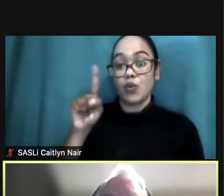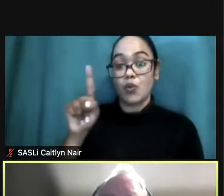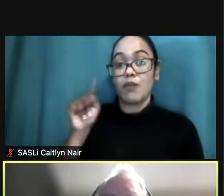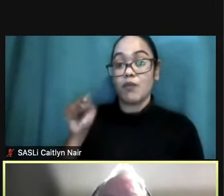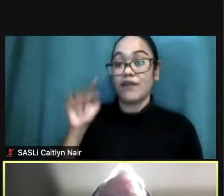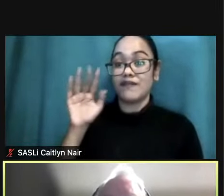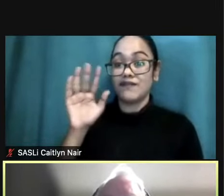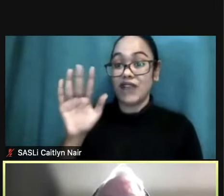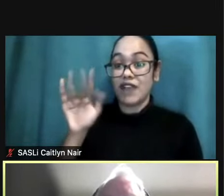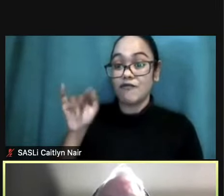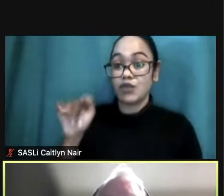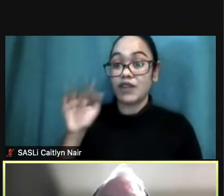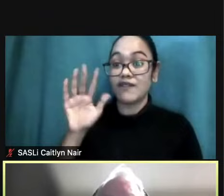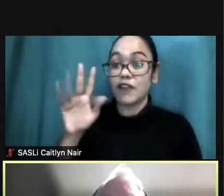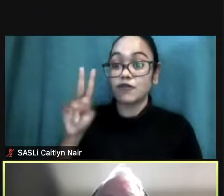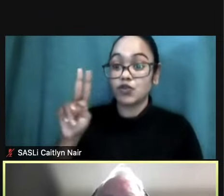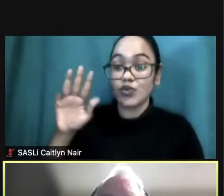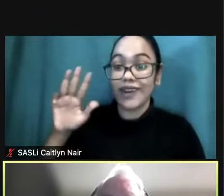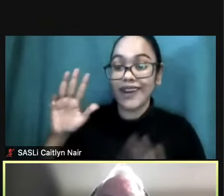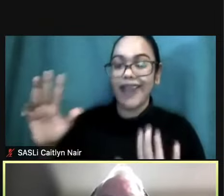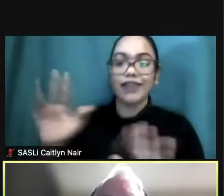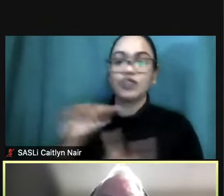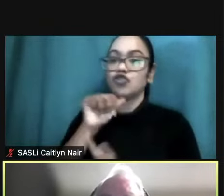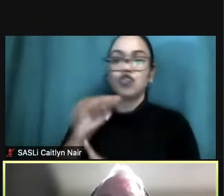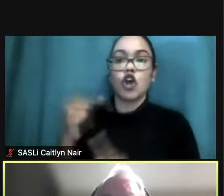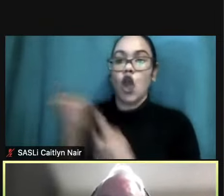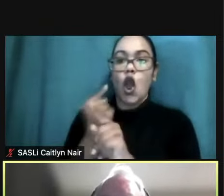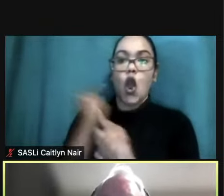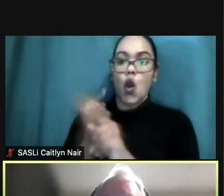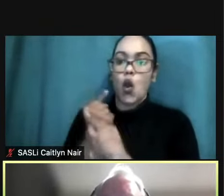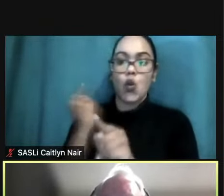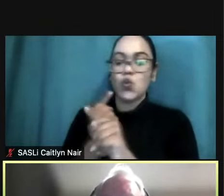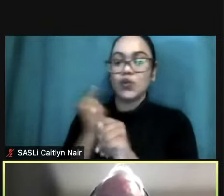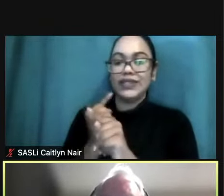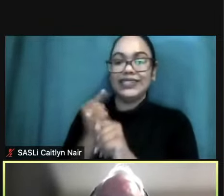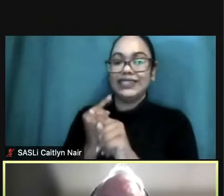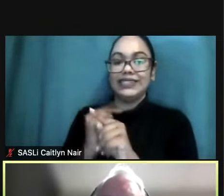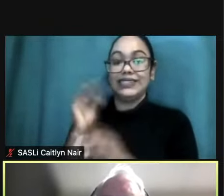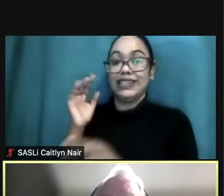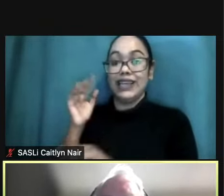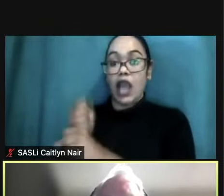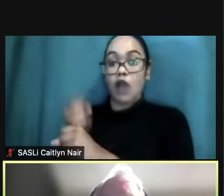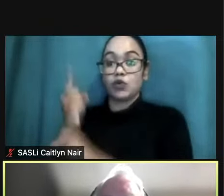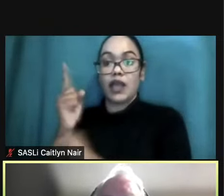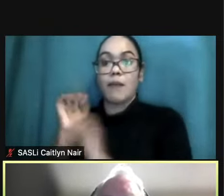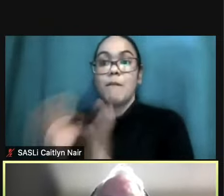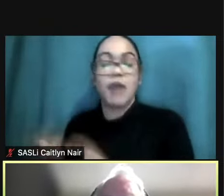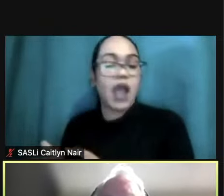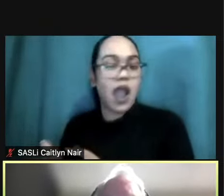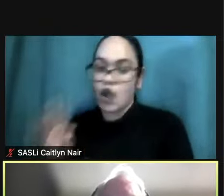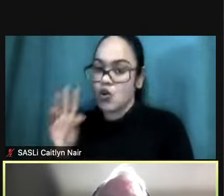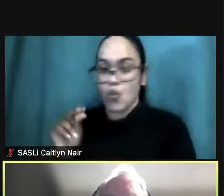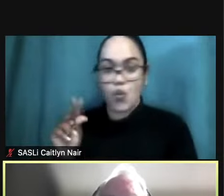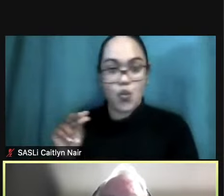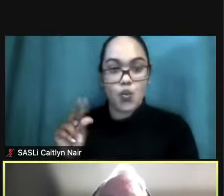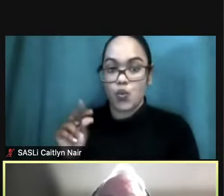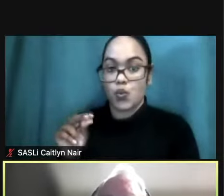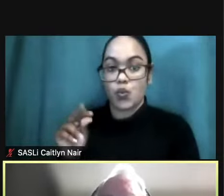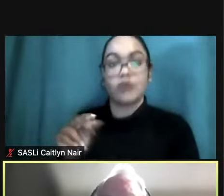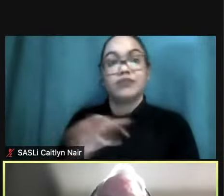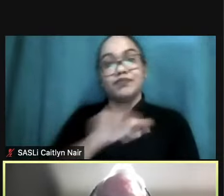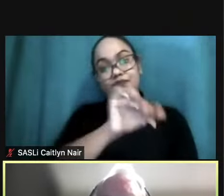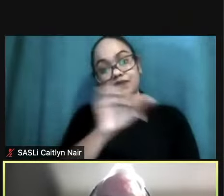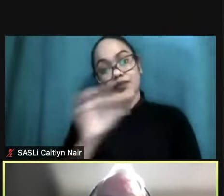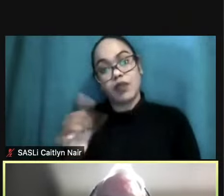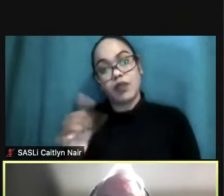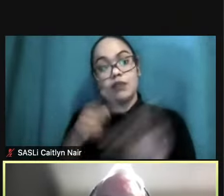moment. Next slide. And that comes back to this point Tulio mentioned at the beginning, that one